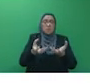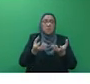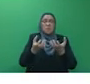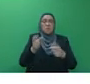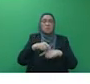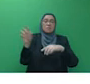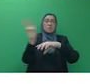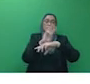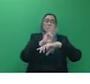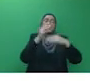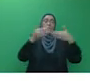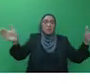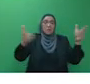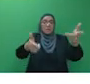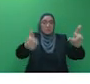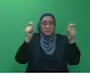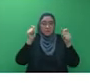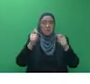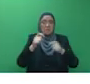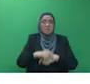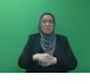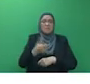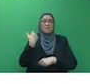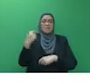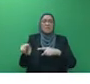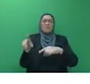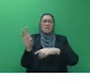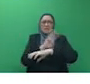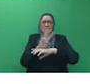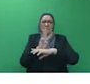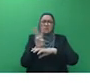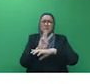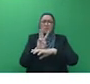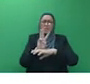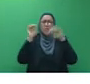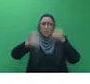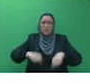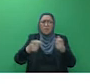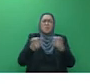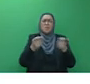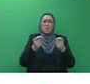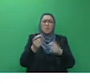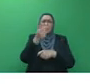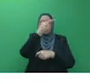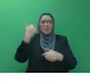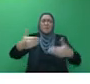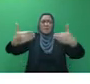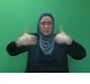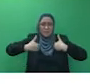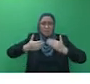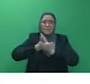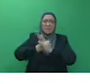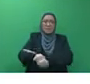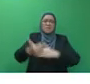it they can control i really believe cinemas have the ability and the manpower to execute the